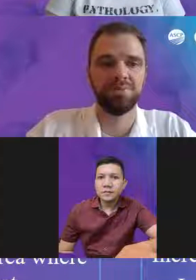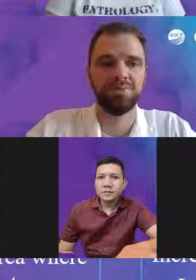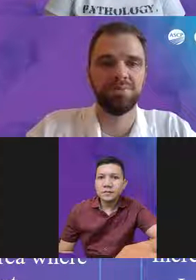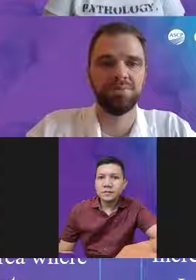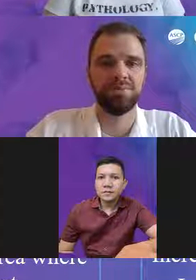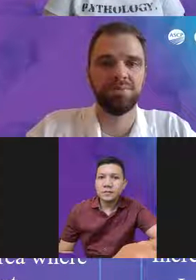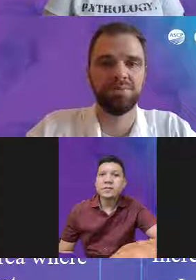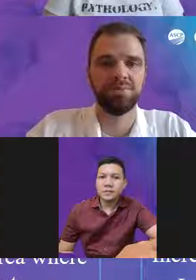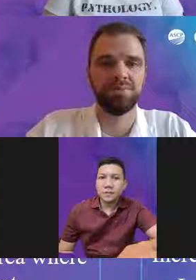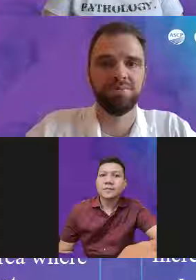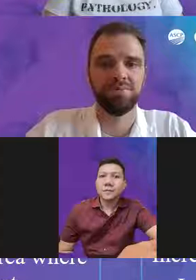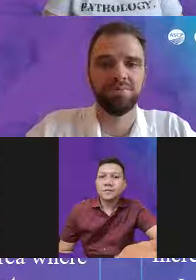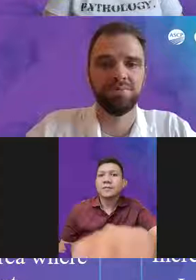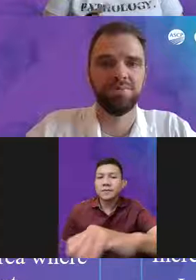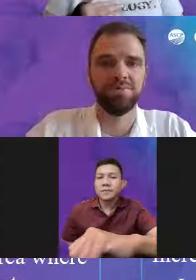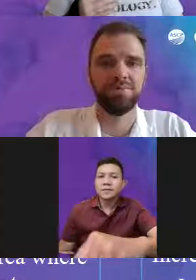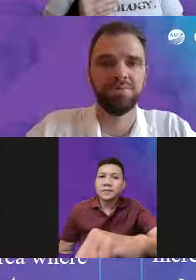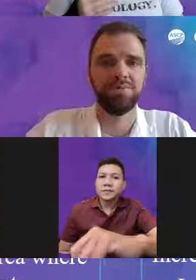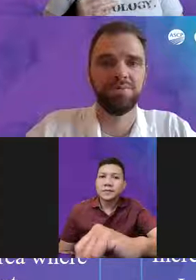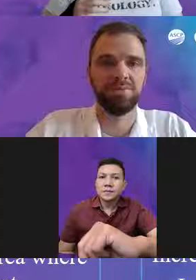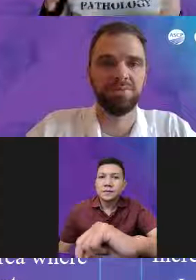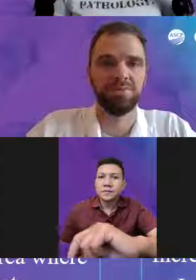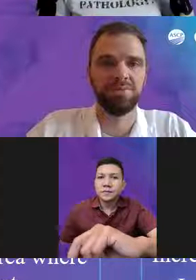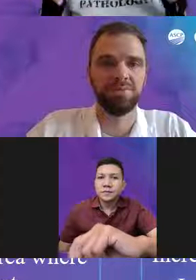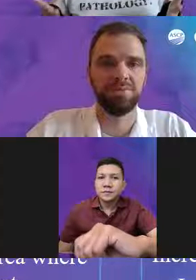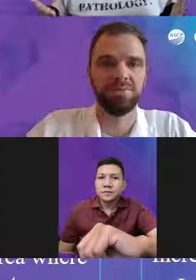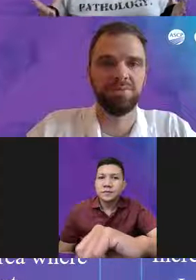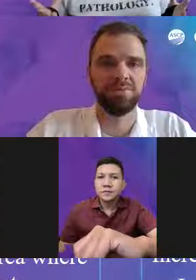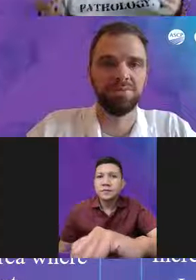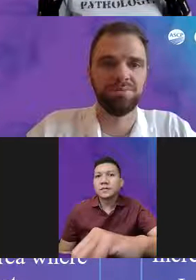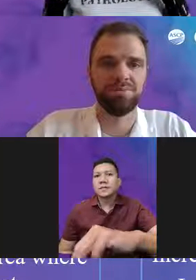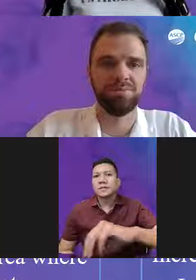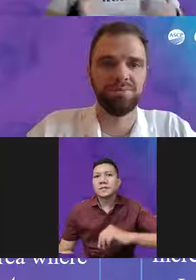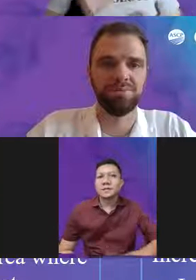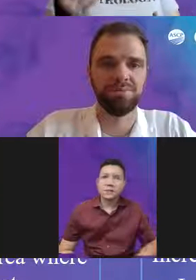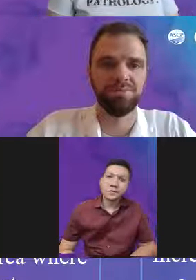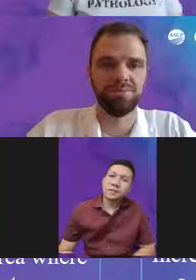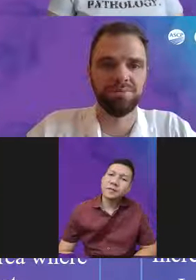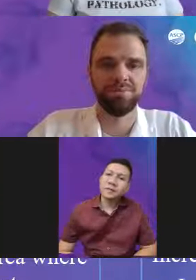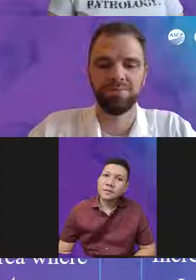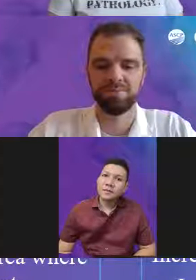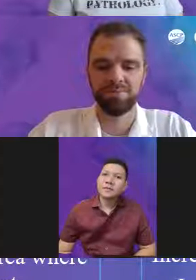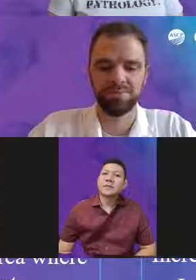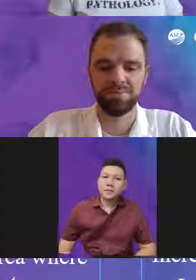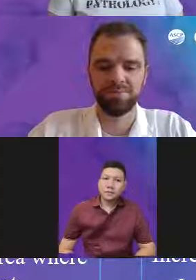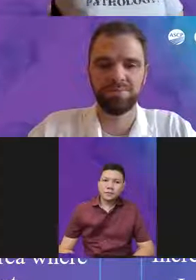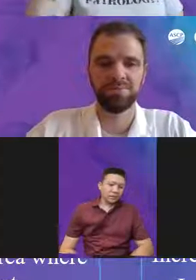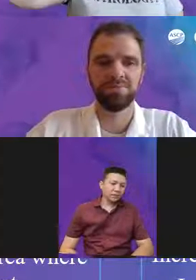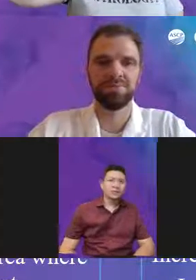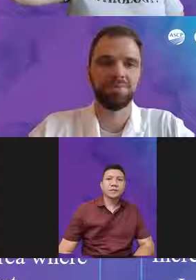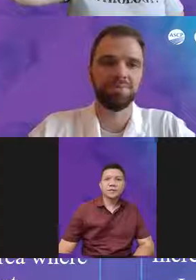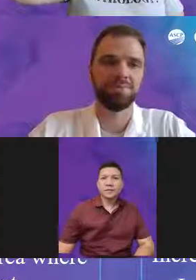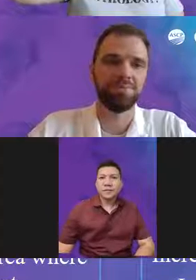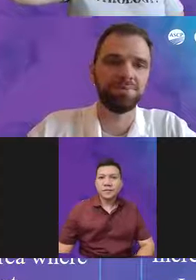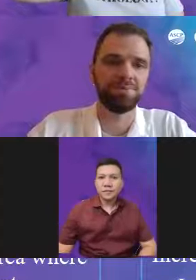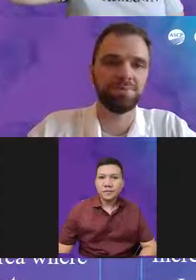the red cells. And so you've got this analyzer that you stick a whole blood sample in there.